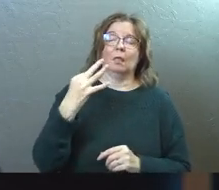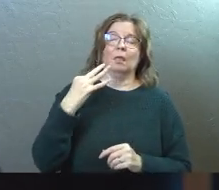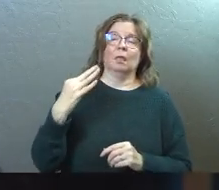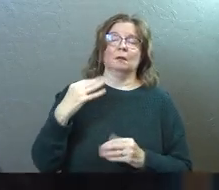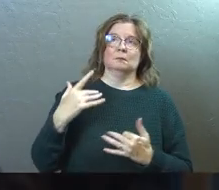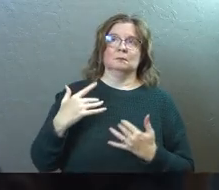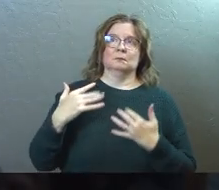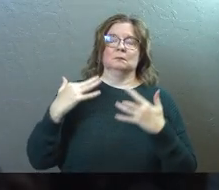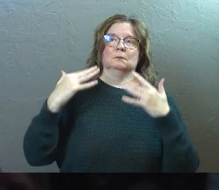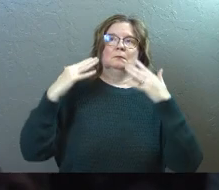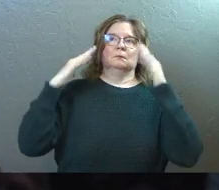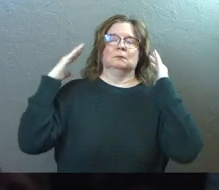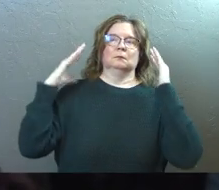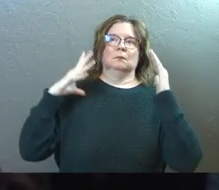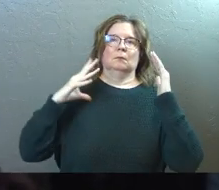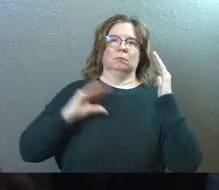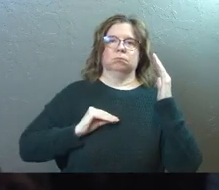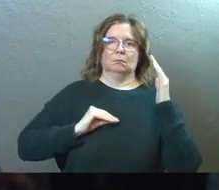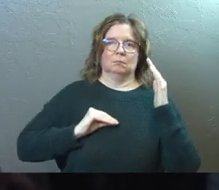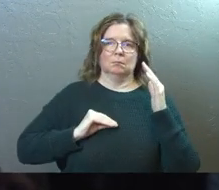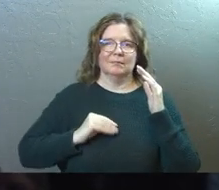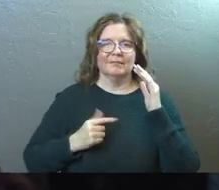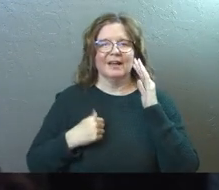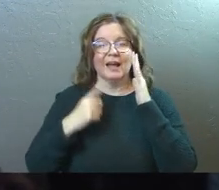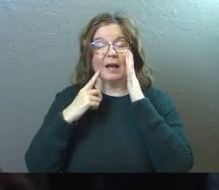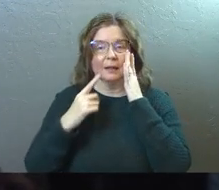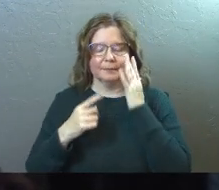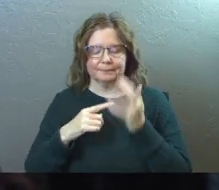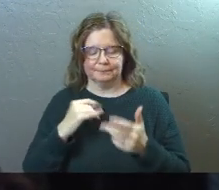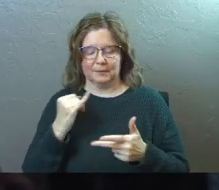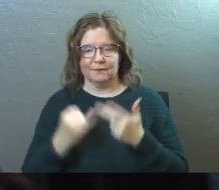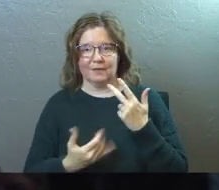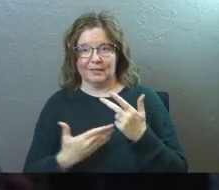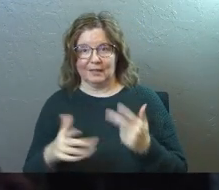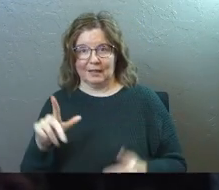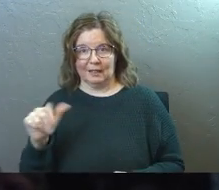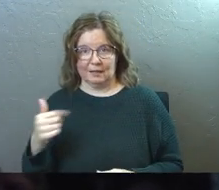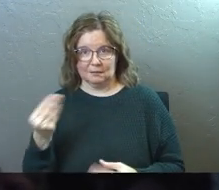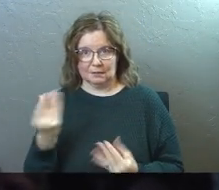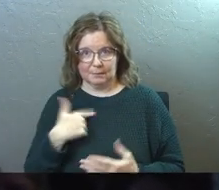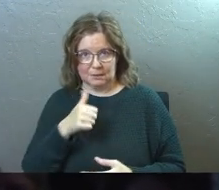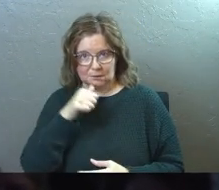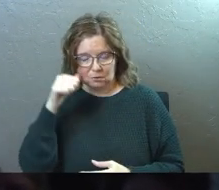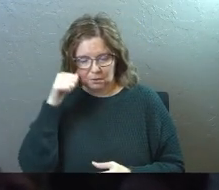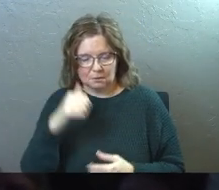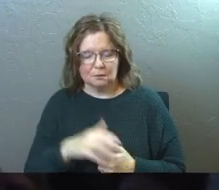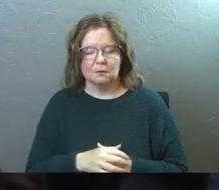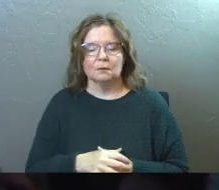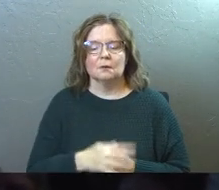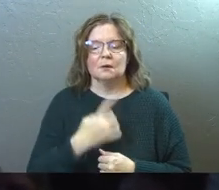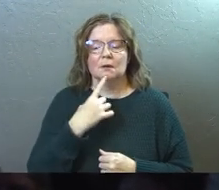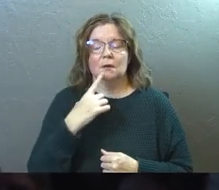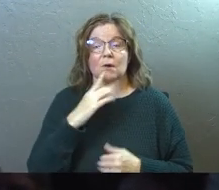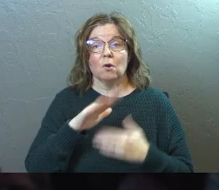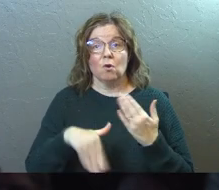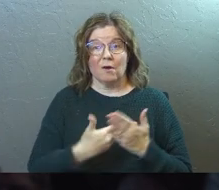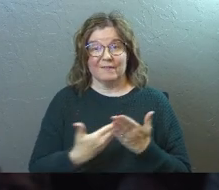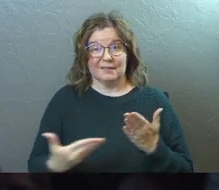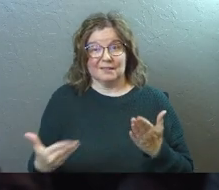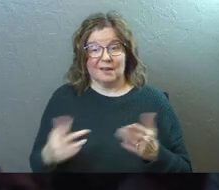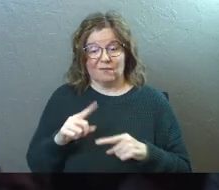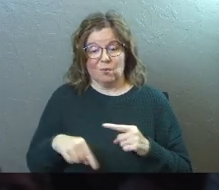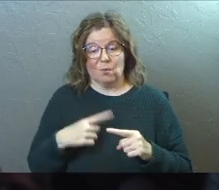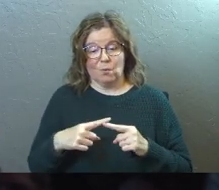so much. And I think the final thing, and Linda's the one who gave me this yesterday, she's like, in all of that